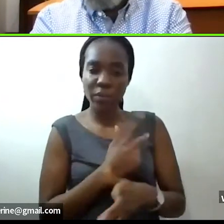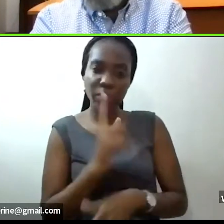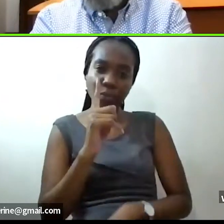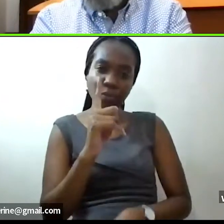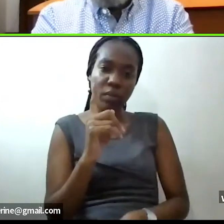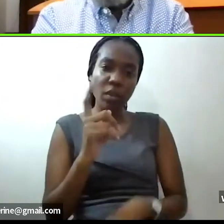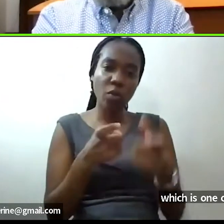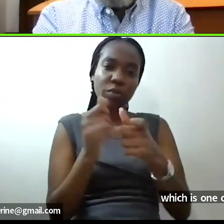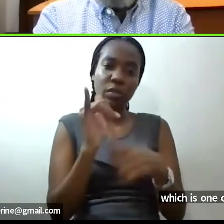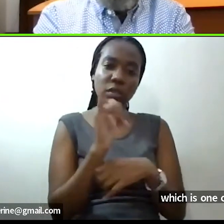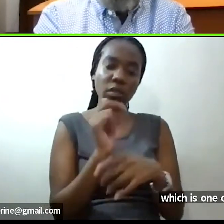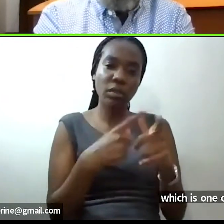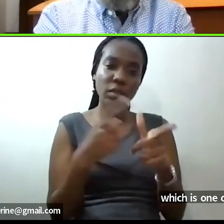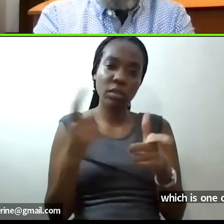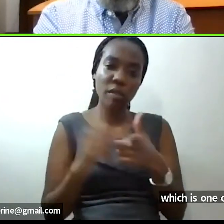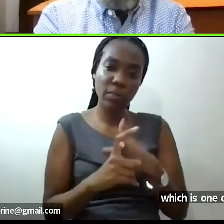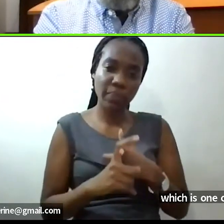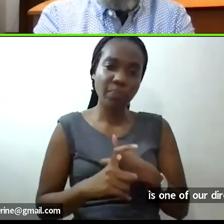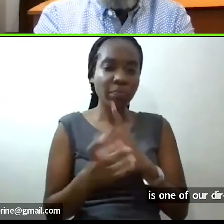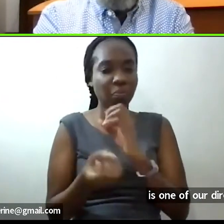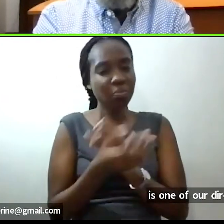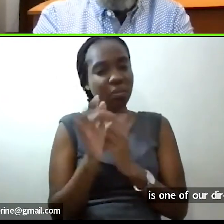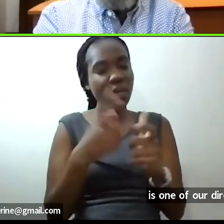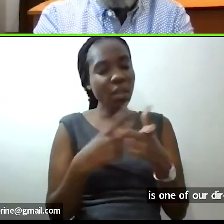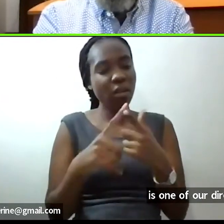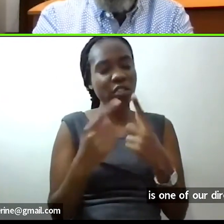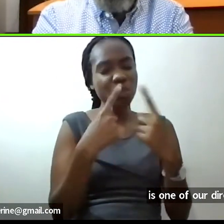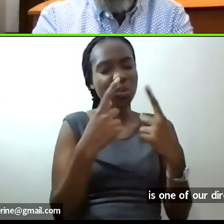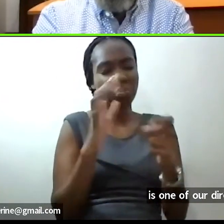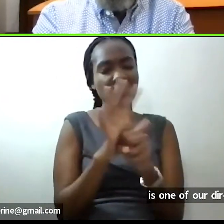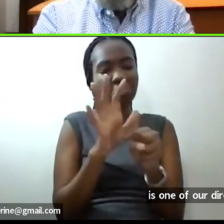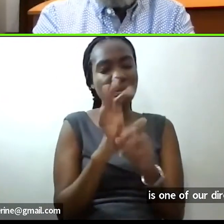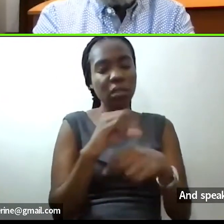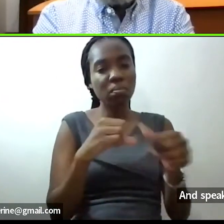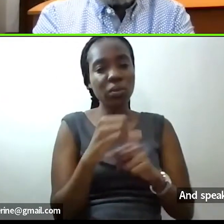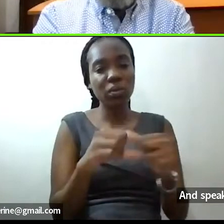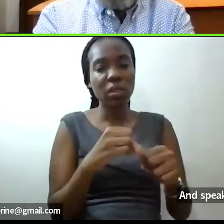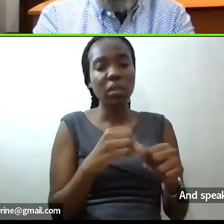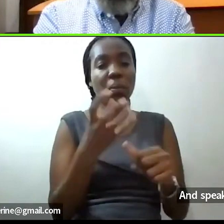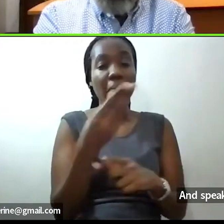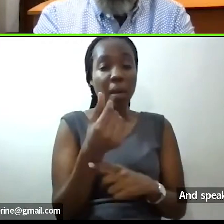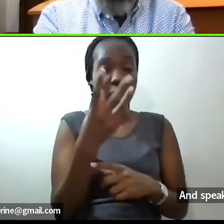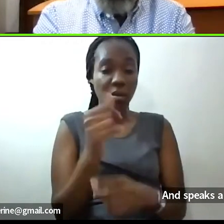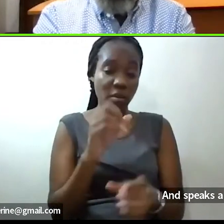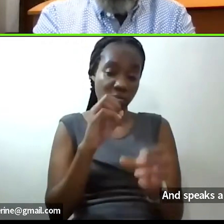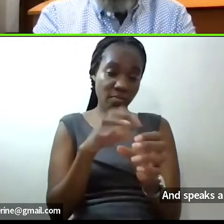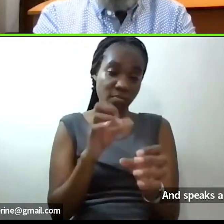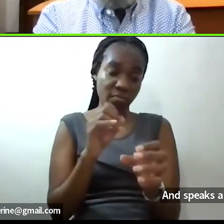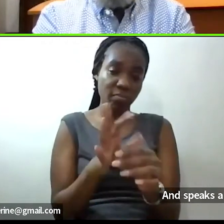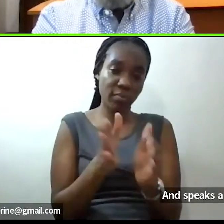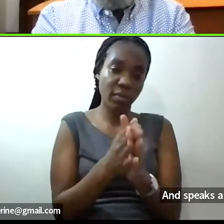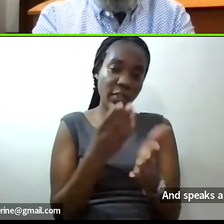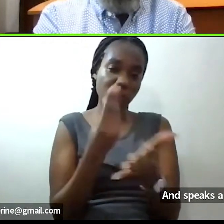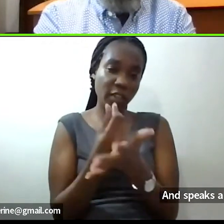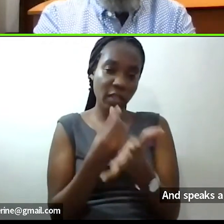gives talks and speaks a lot about investment in money and financial advisory. They